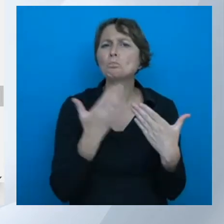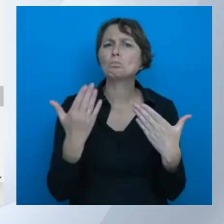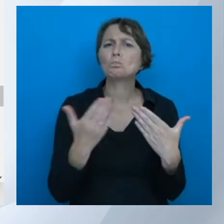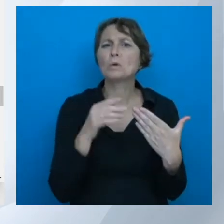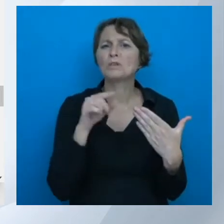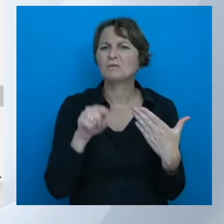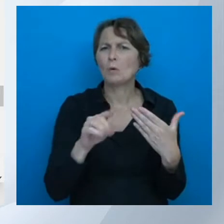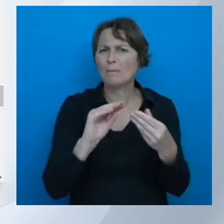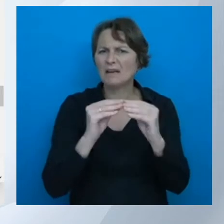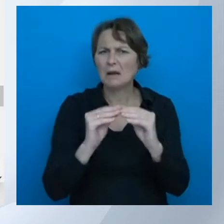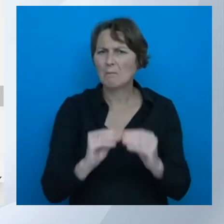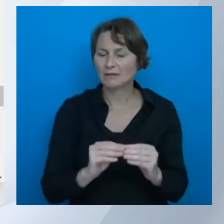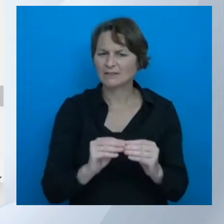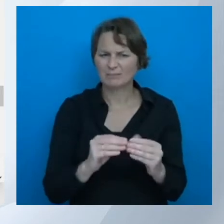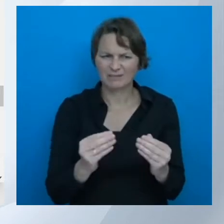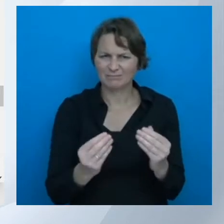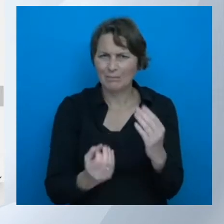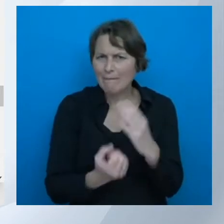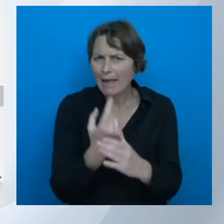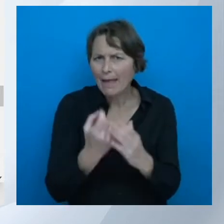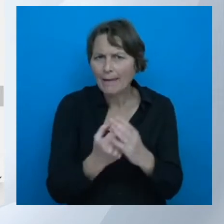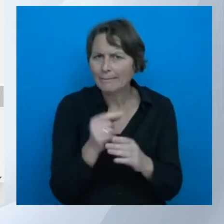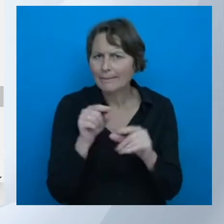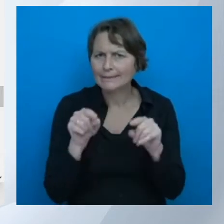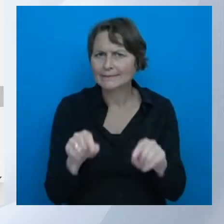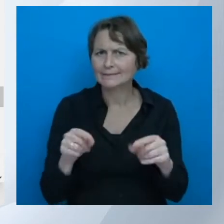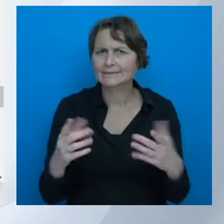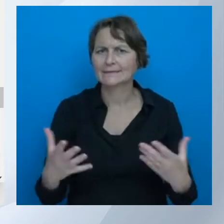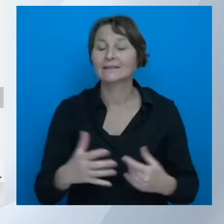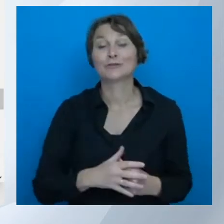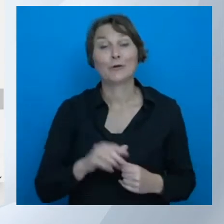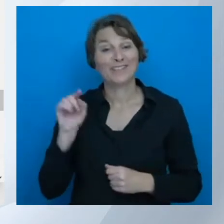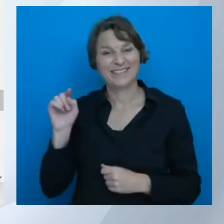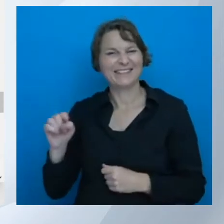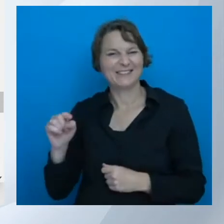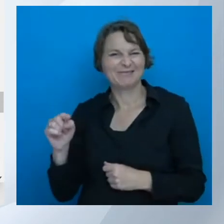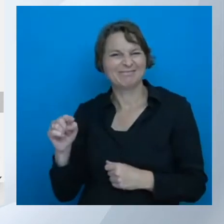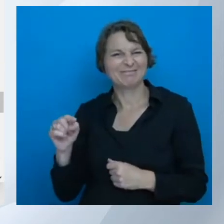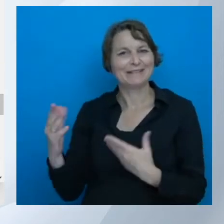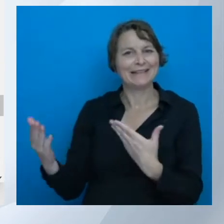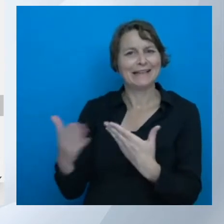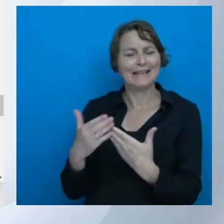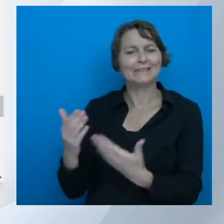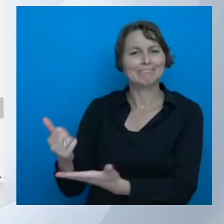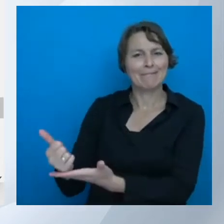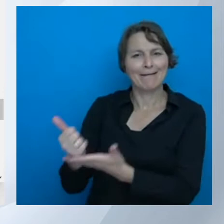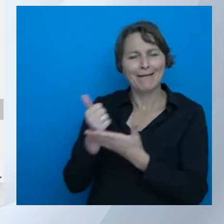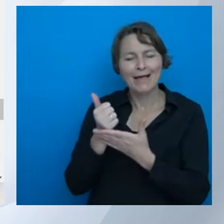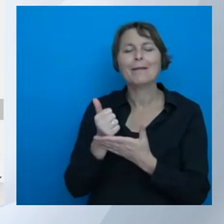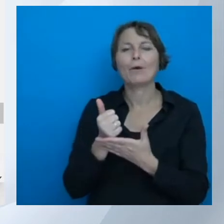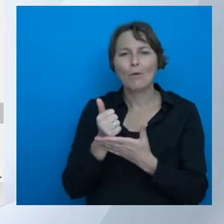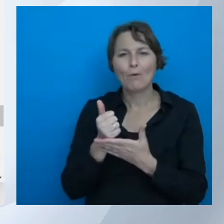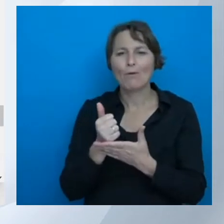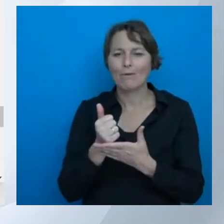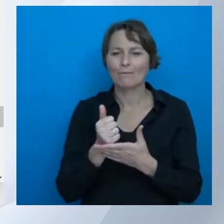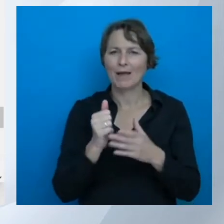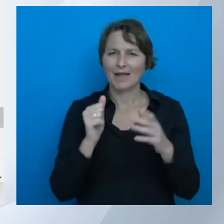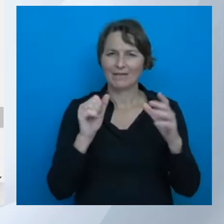here. So for this, it is very handy to use the explanation dashboard.